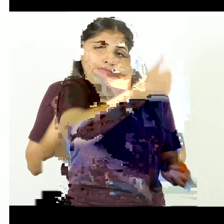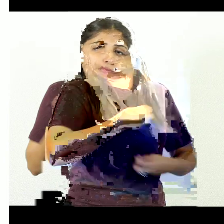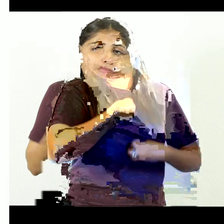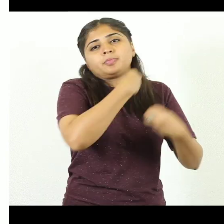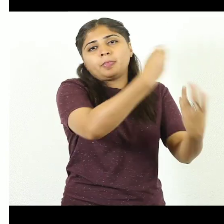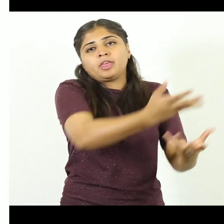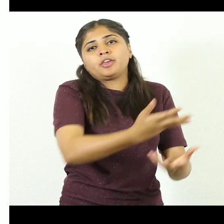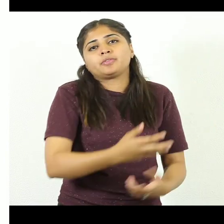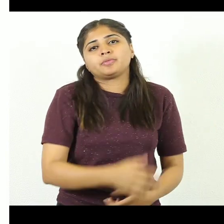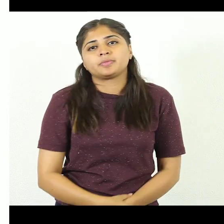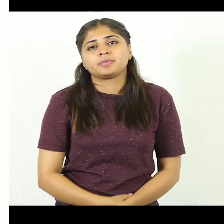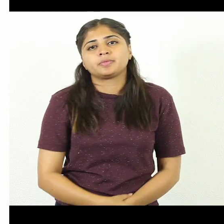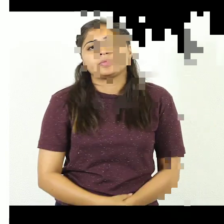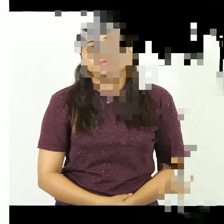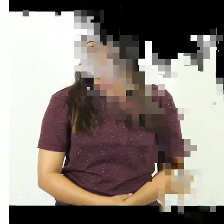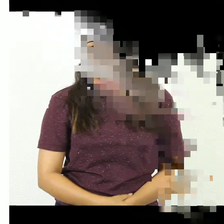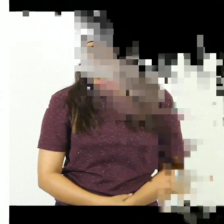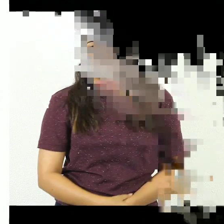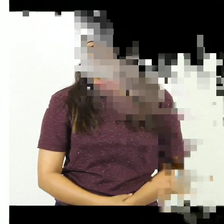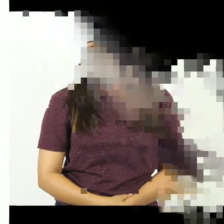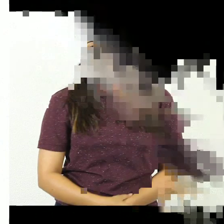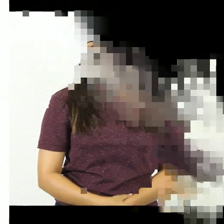requirement.